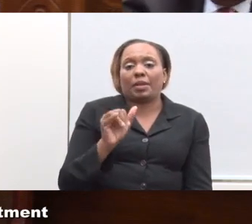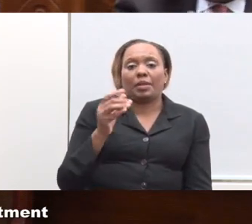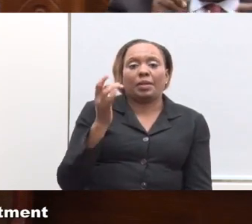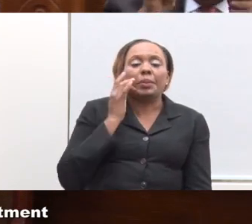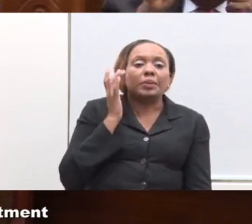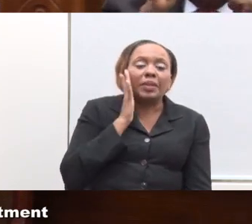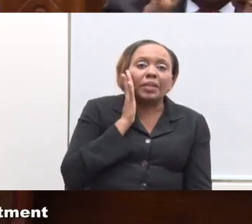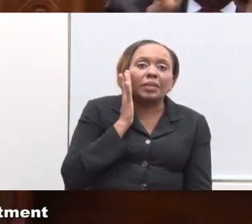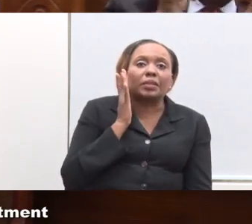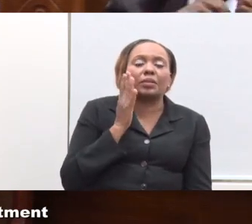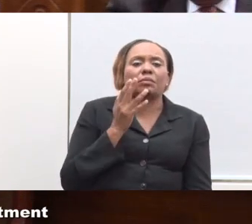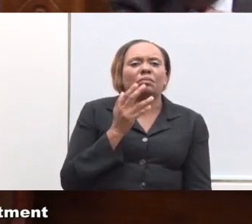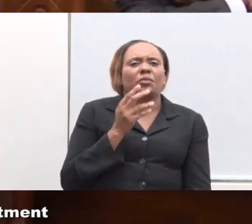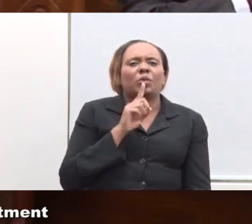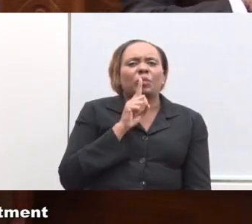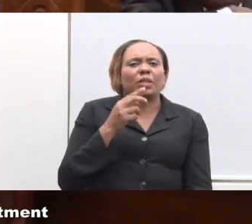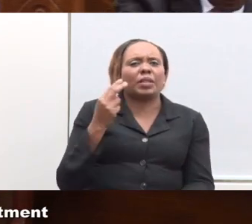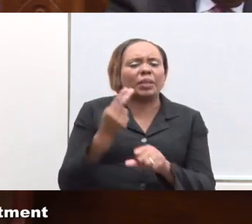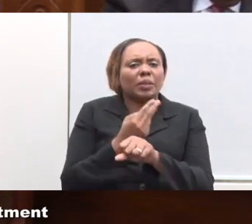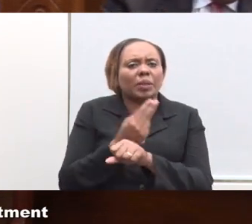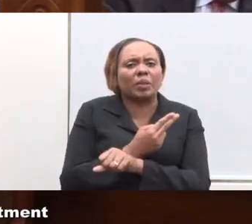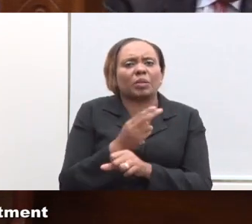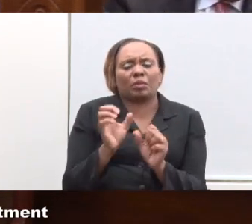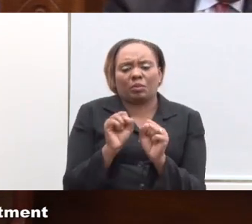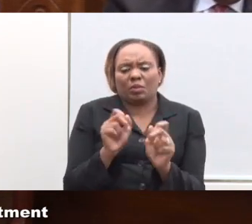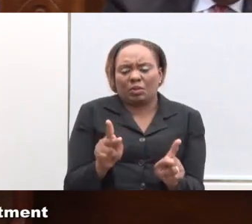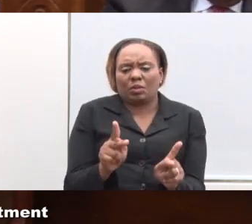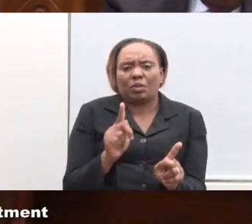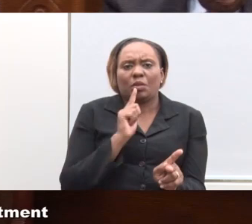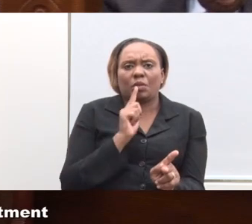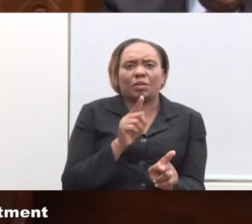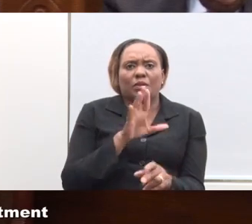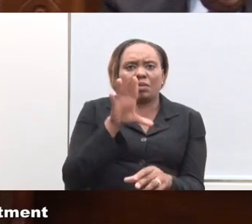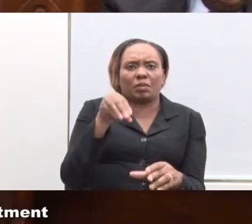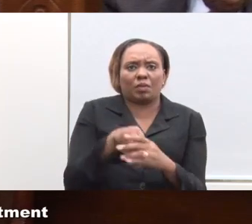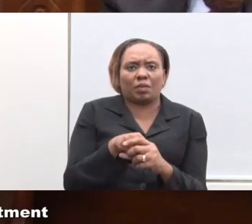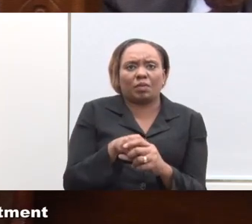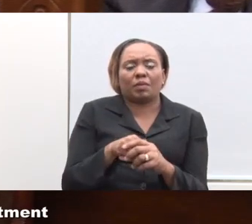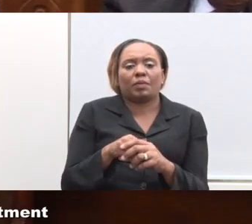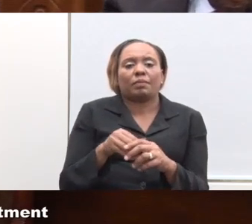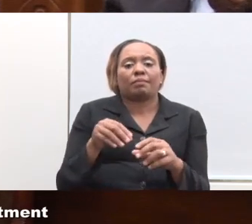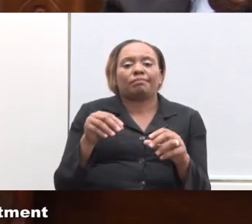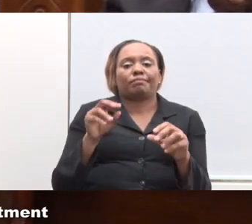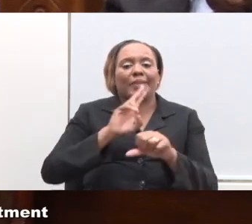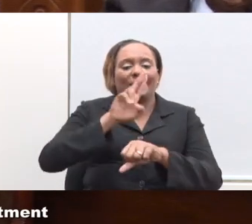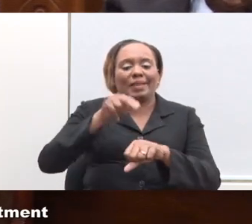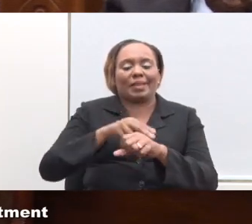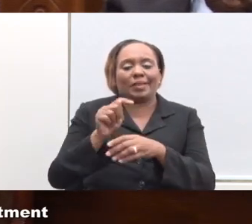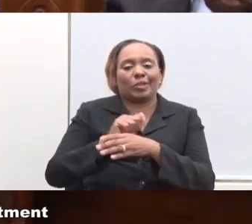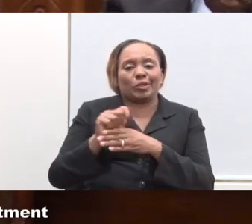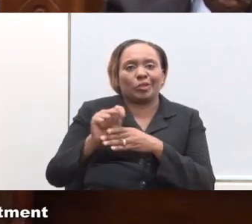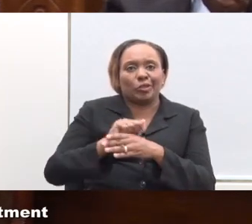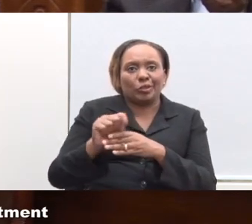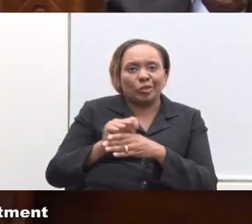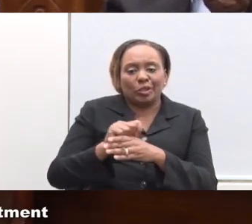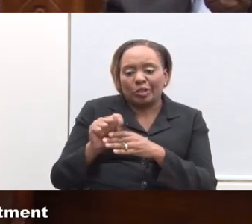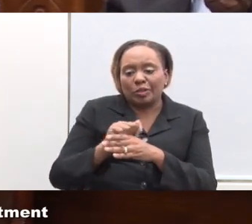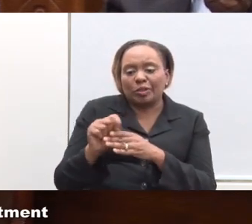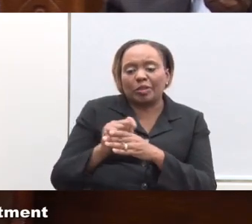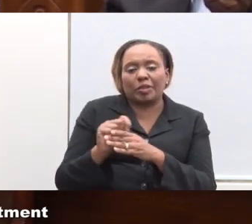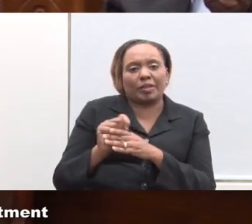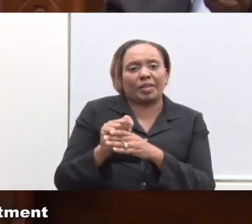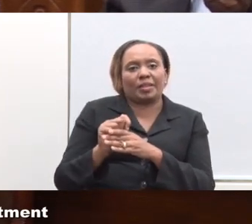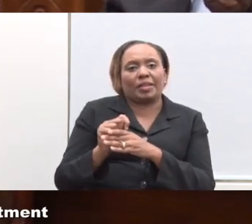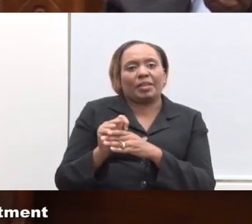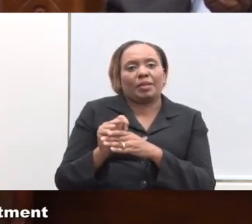establishments, use the opportunity to participate in the National Training Initiative, which will refocus its